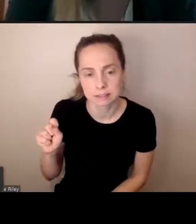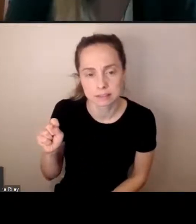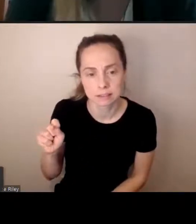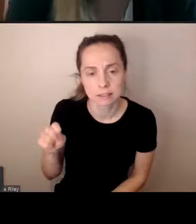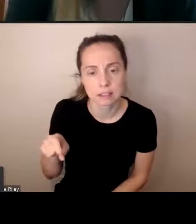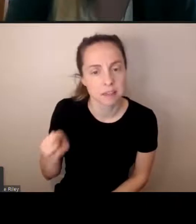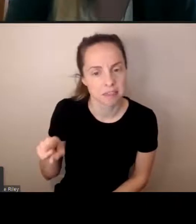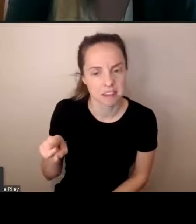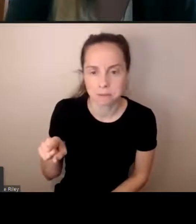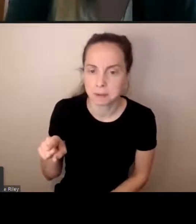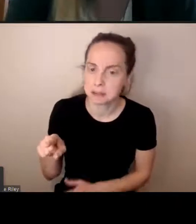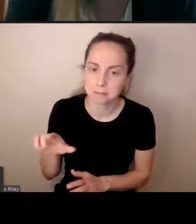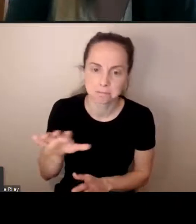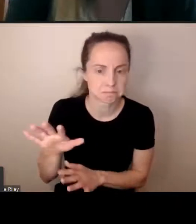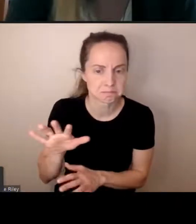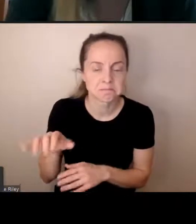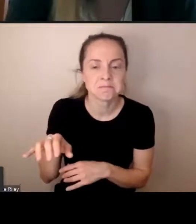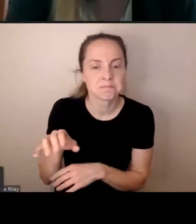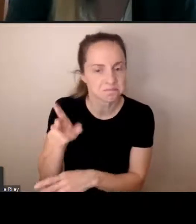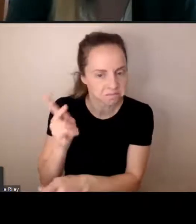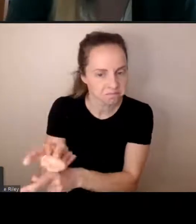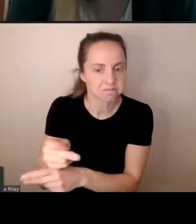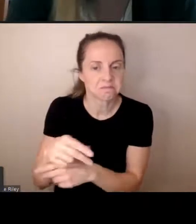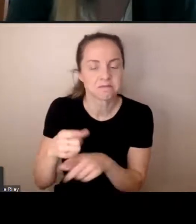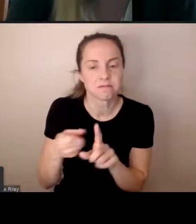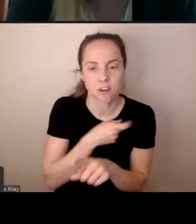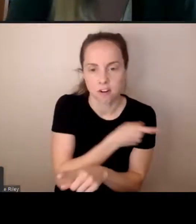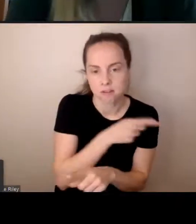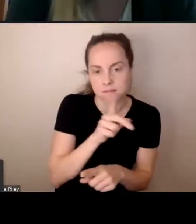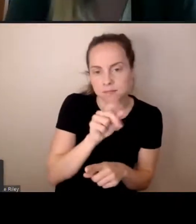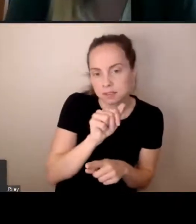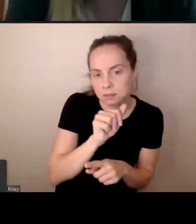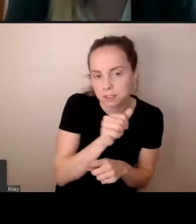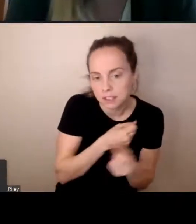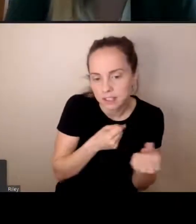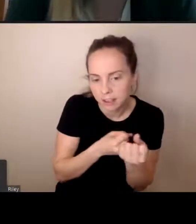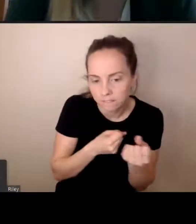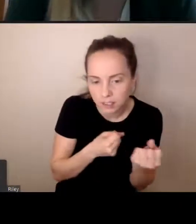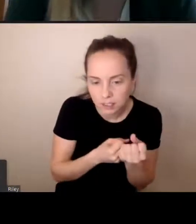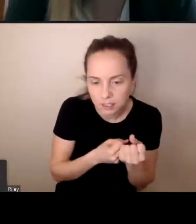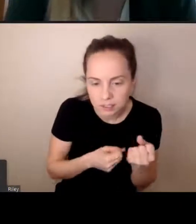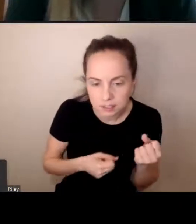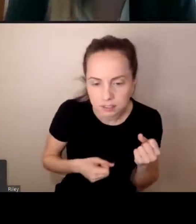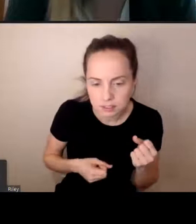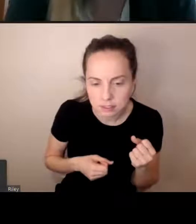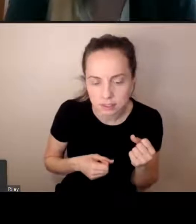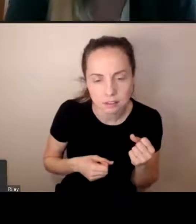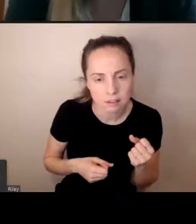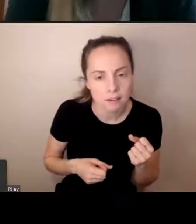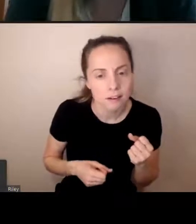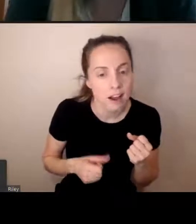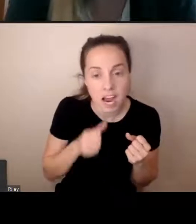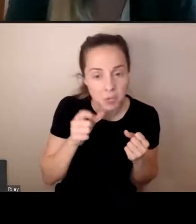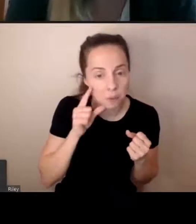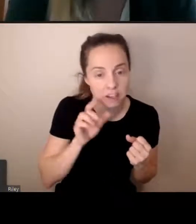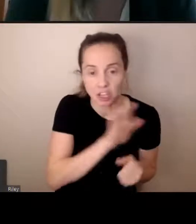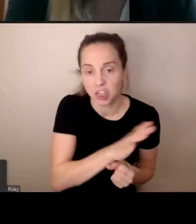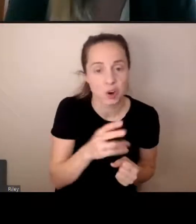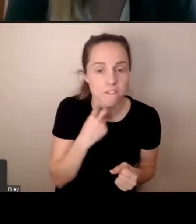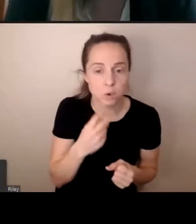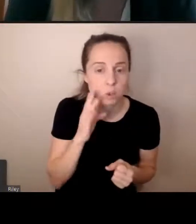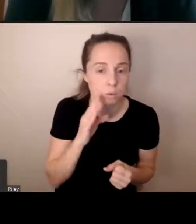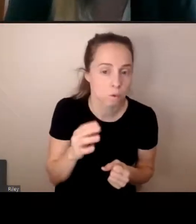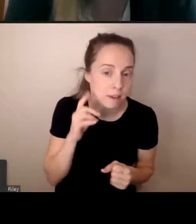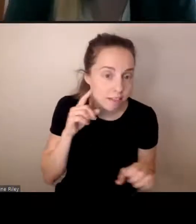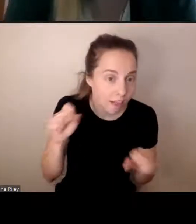tool, their voices would be as loud and heard as much. So I hear you. I think, social media is dangerous.